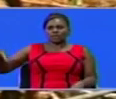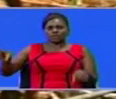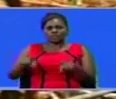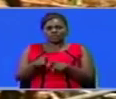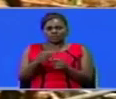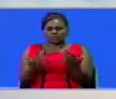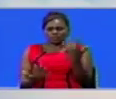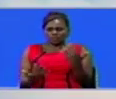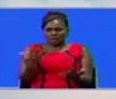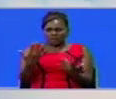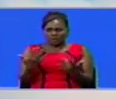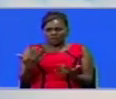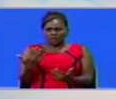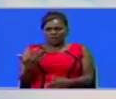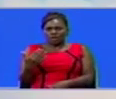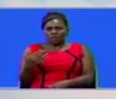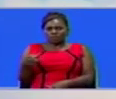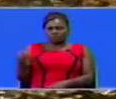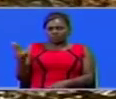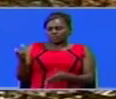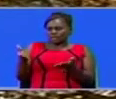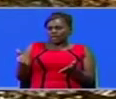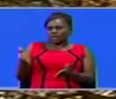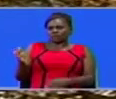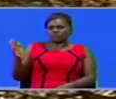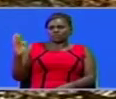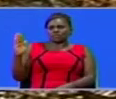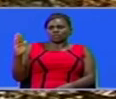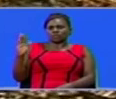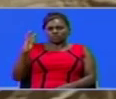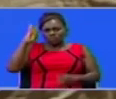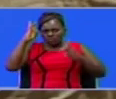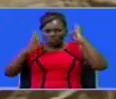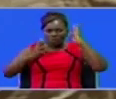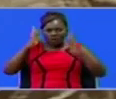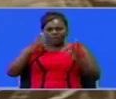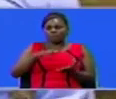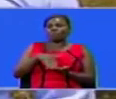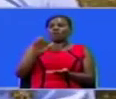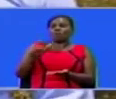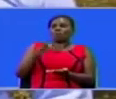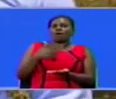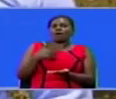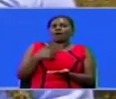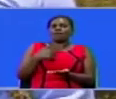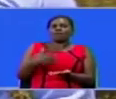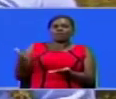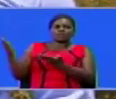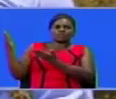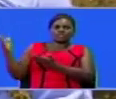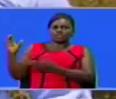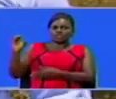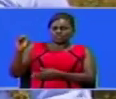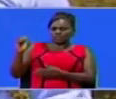a total blockade of another by armed raiders are security agents worried. There is more. Now this is